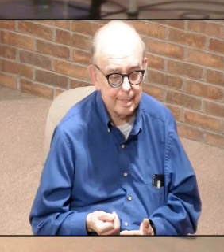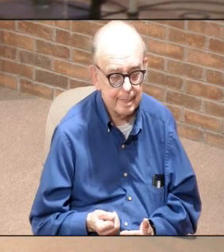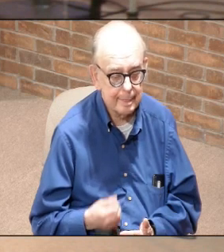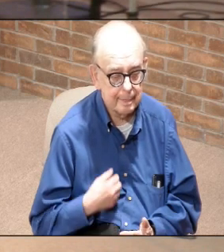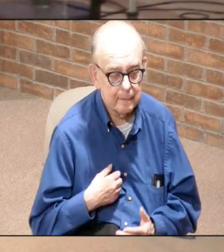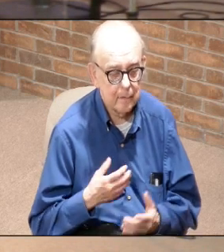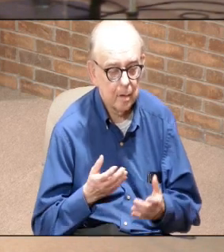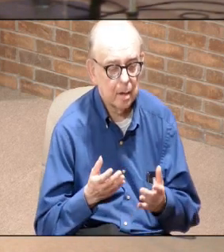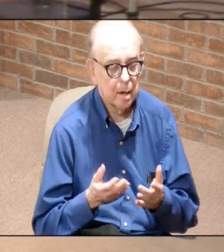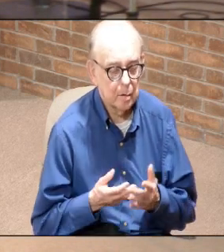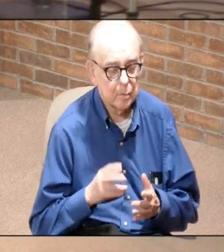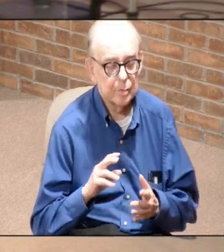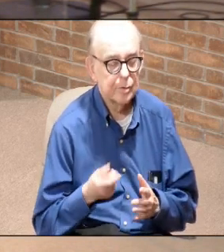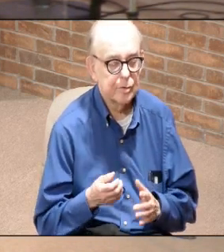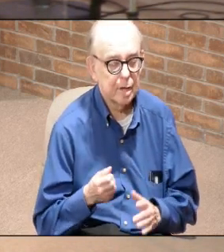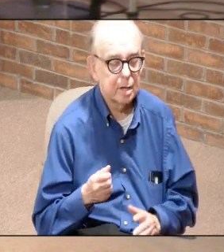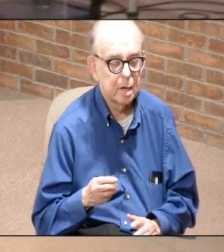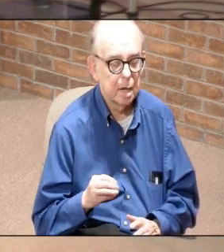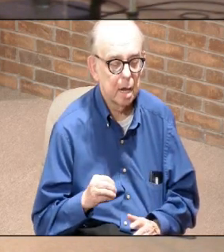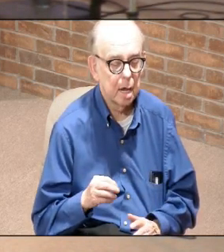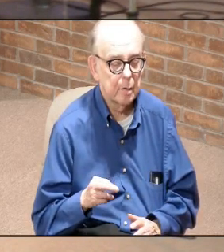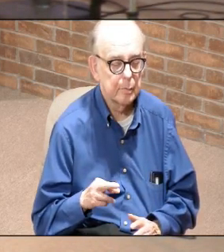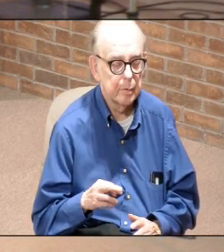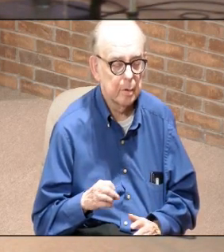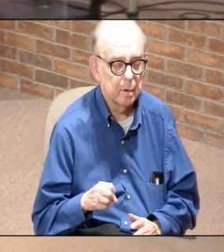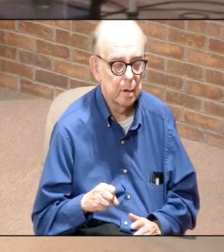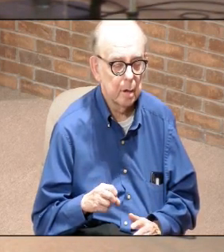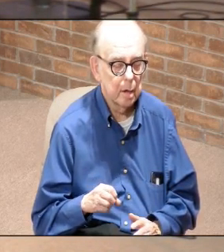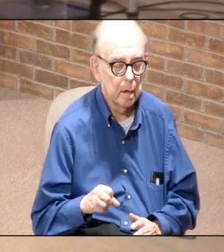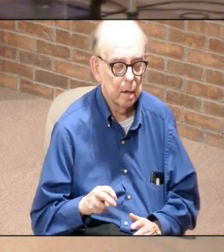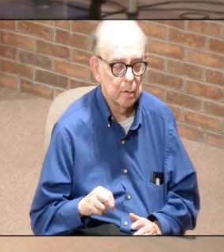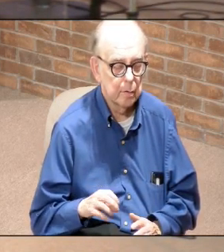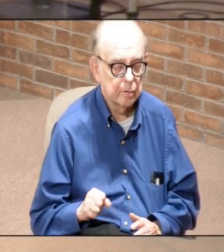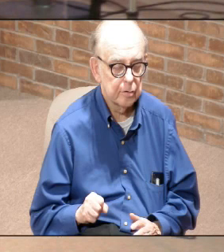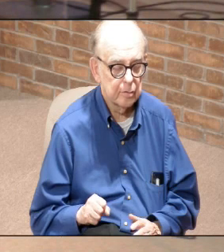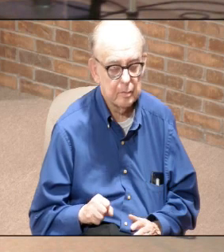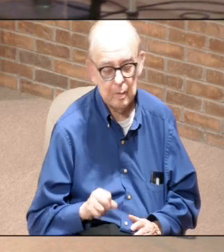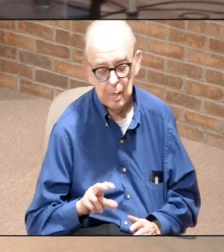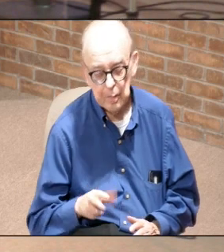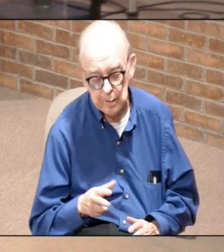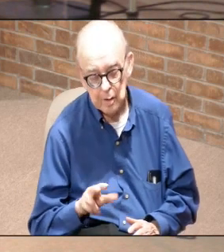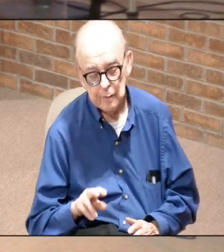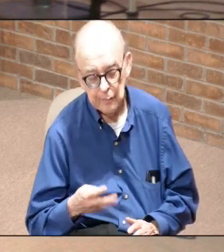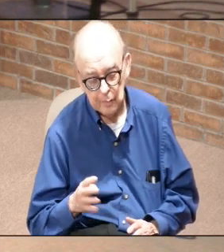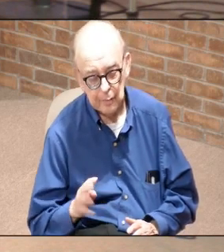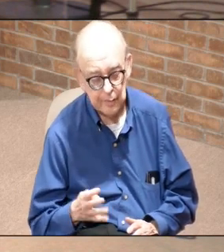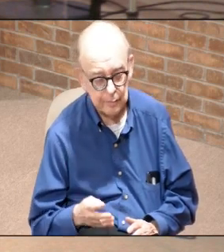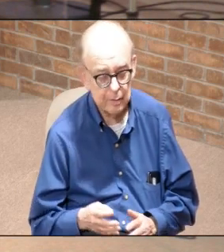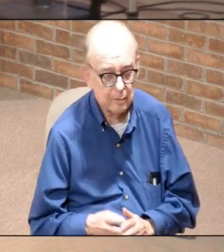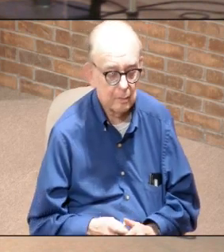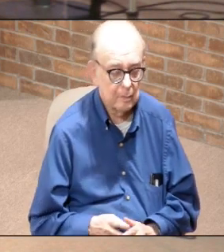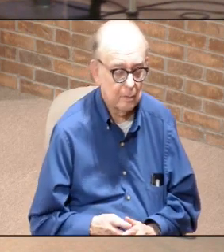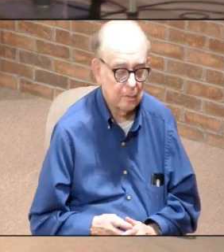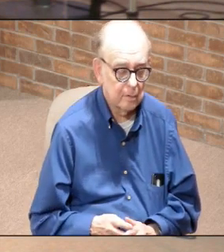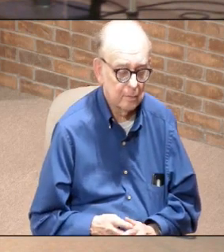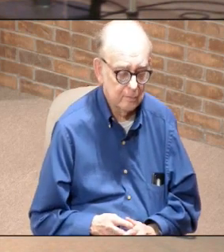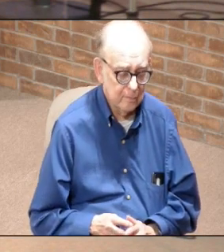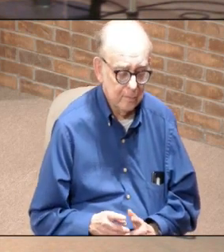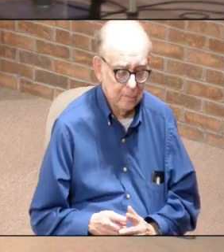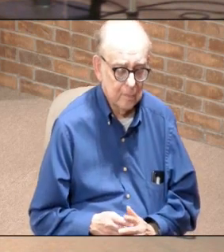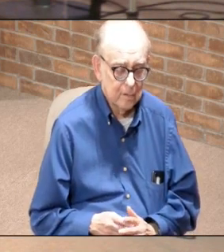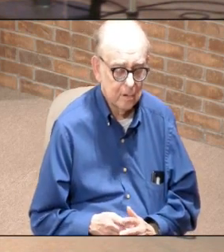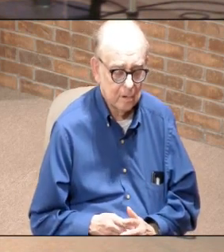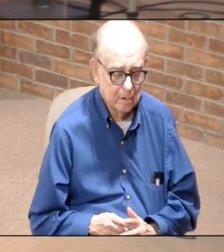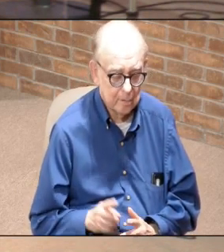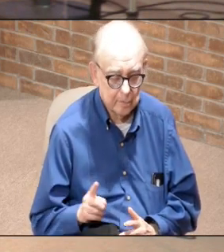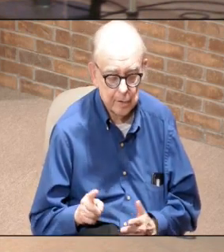I want the second impression, the third, because that's when it begins to start growing on you and you start looking.